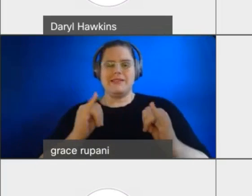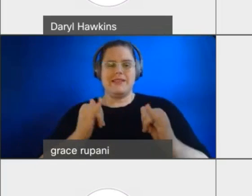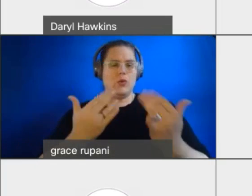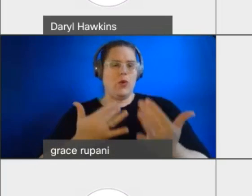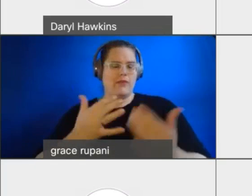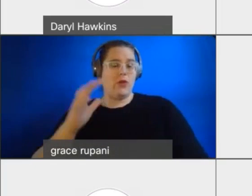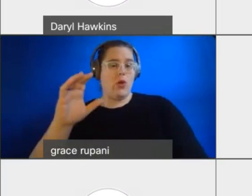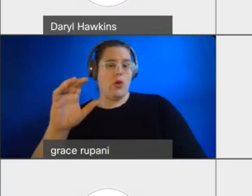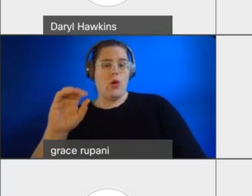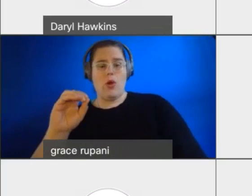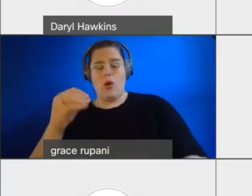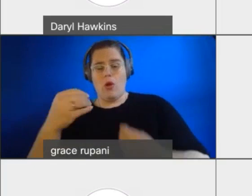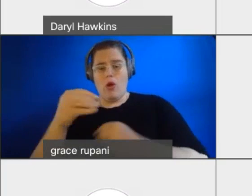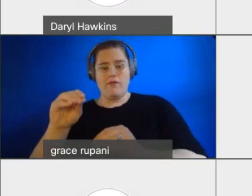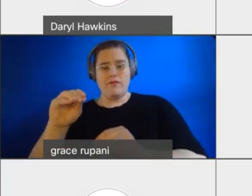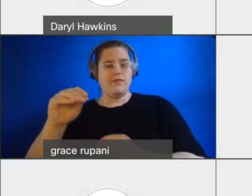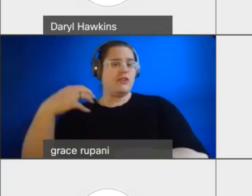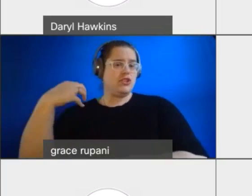3.